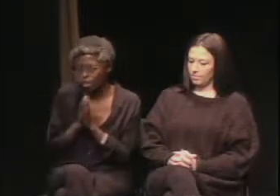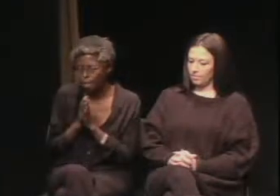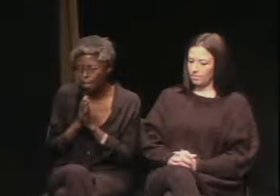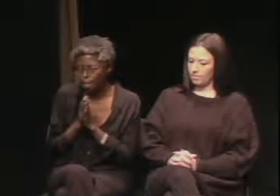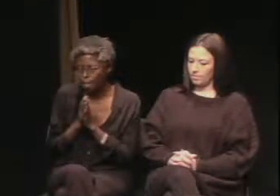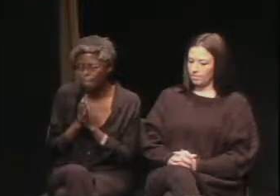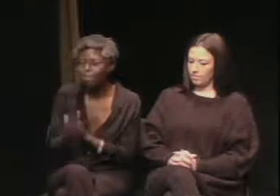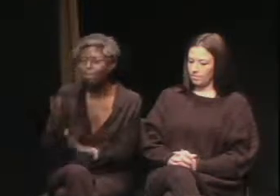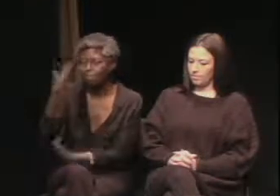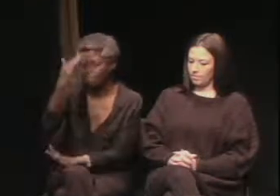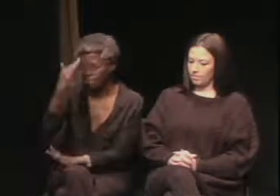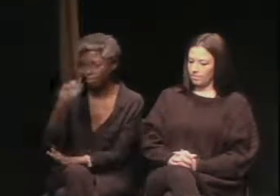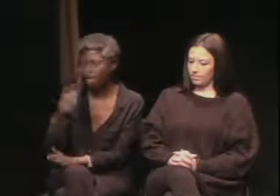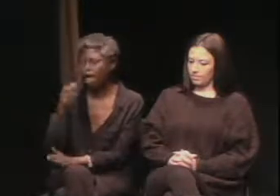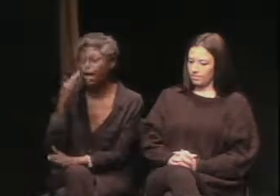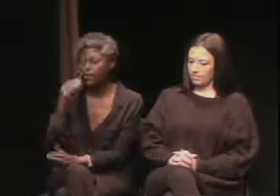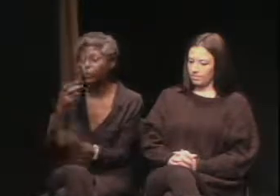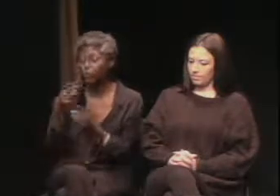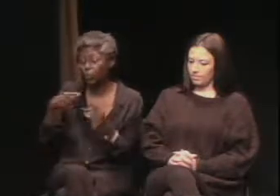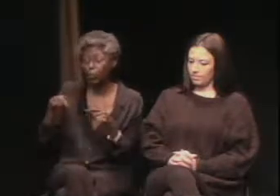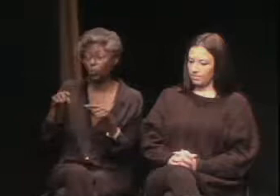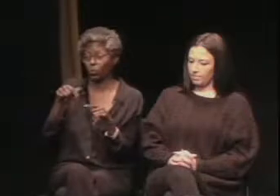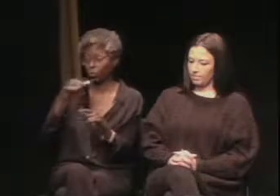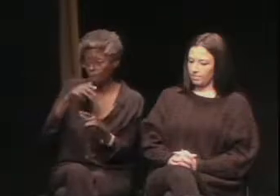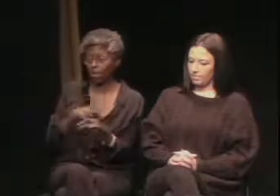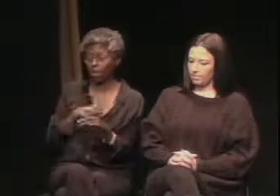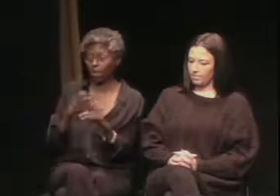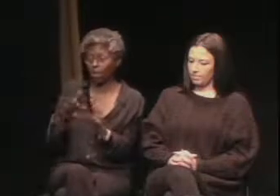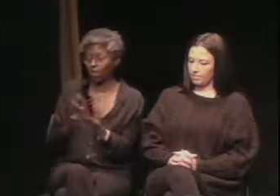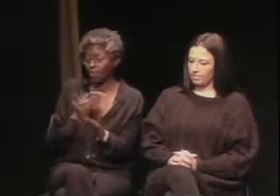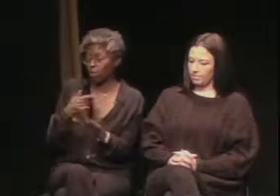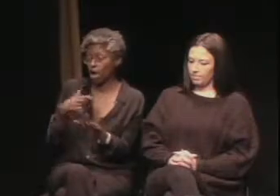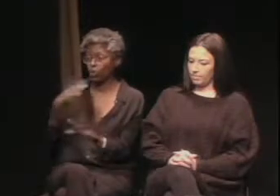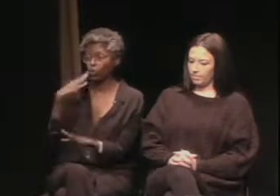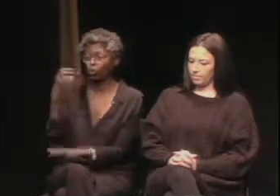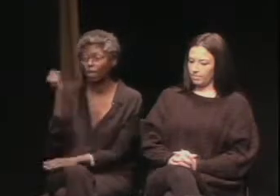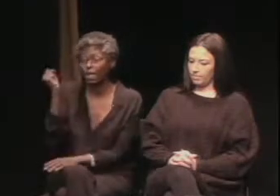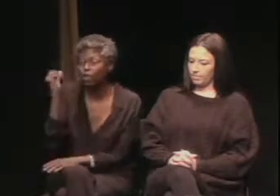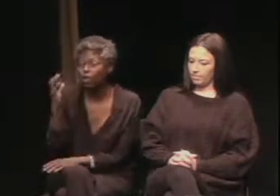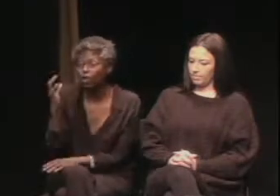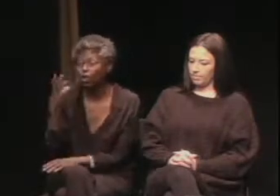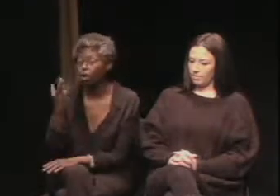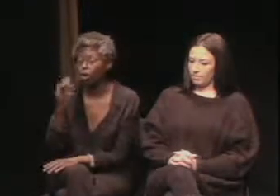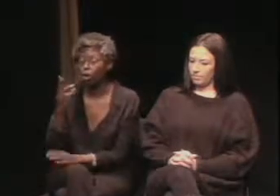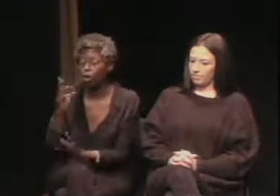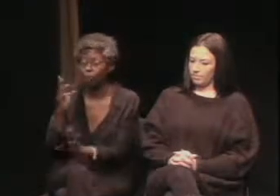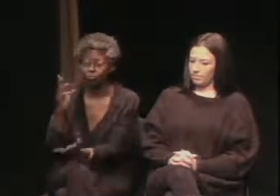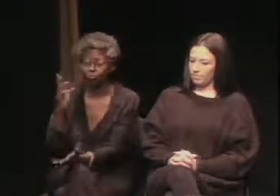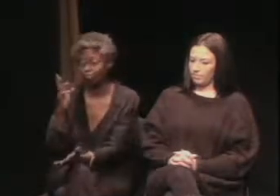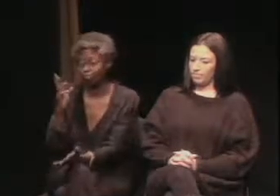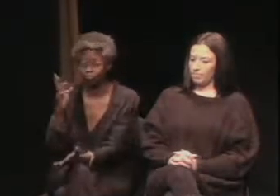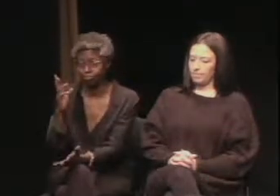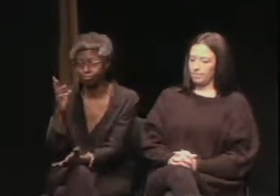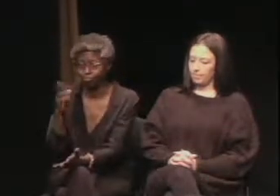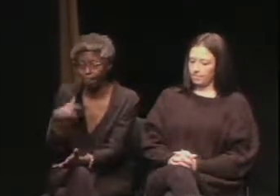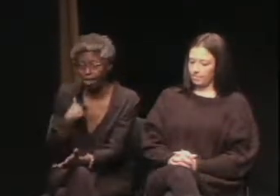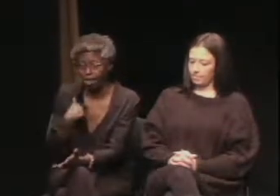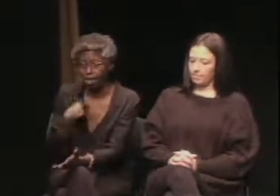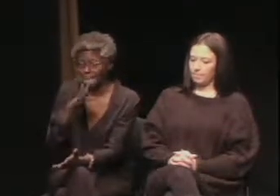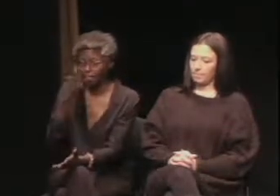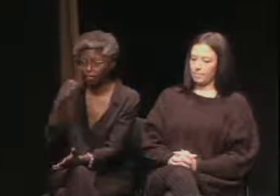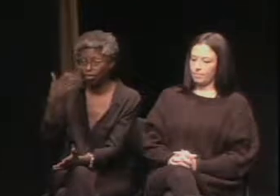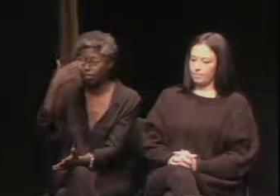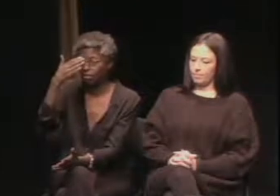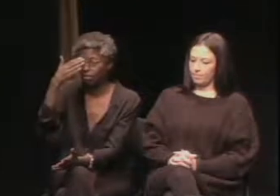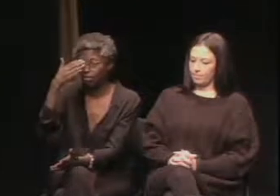I knew these women. Yeah. Before I knew Shakespeare. Totally. Or, you know, I'll never forget having